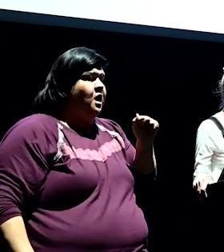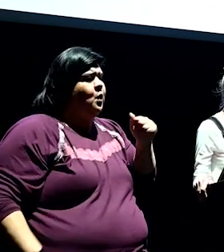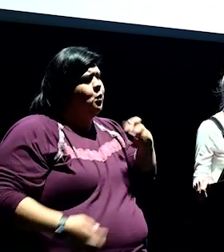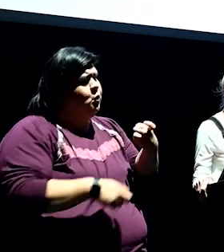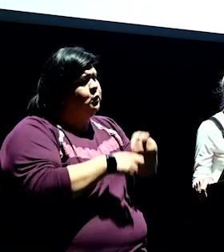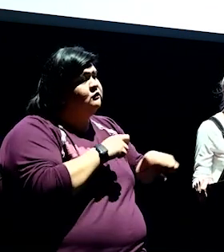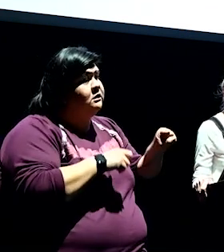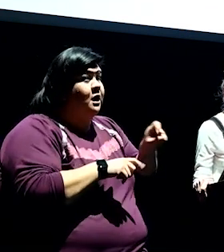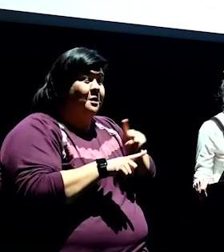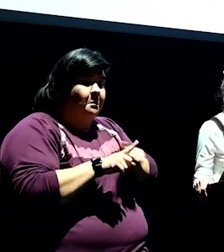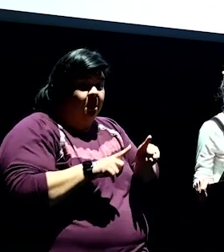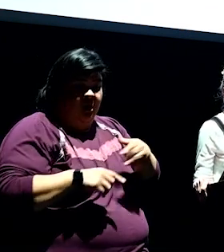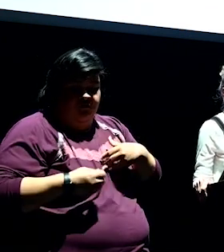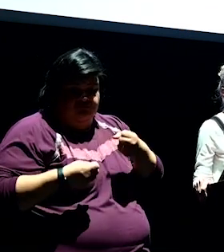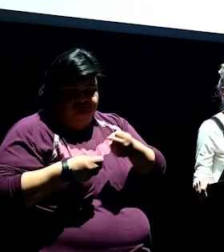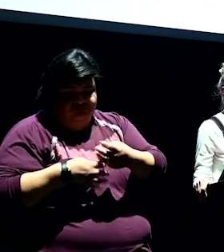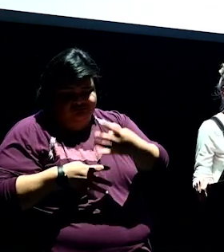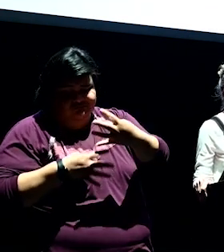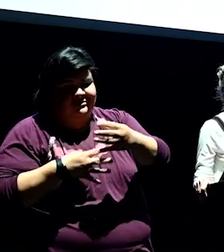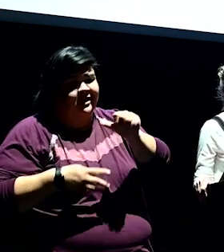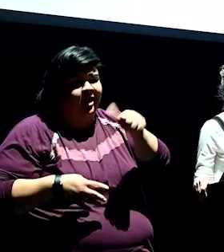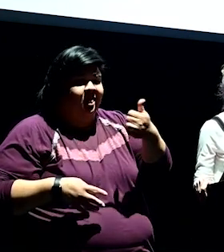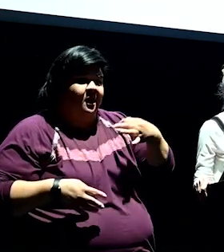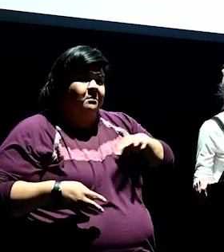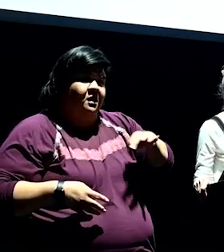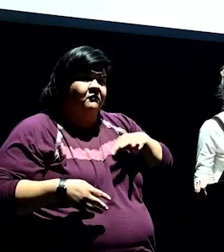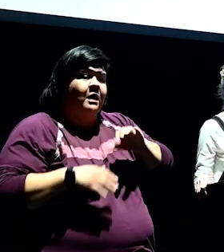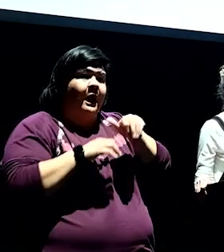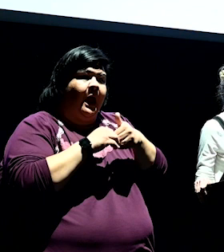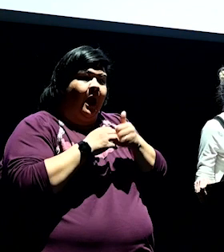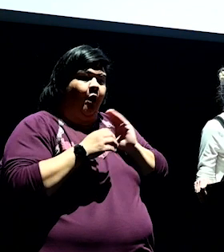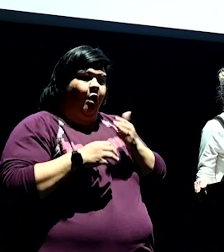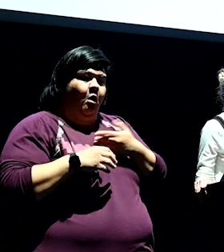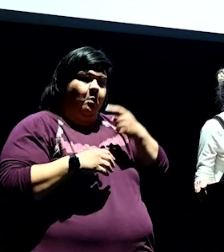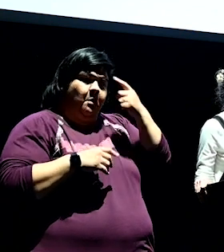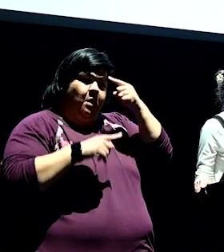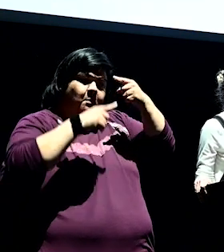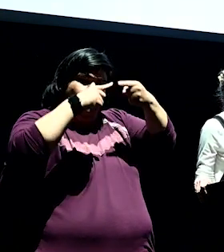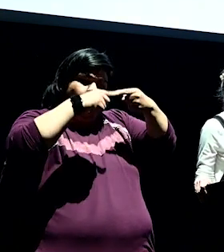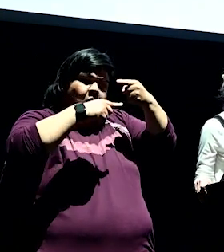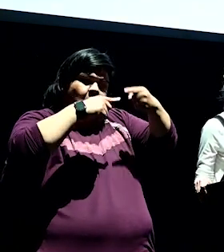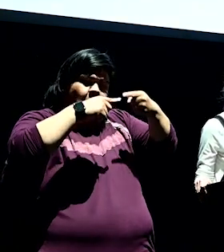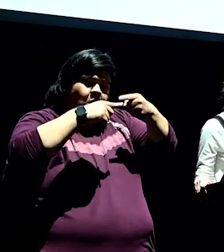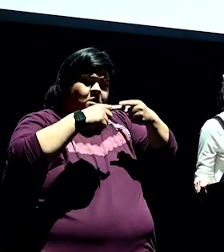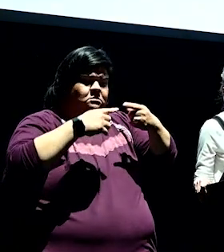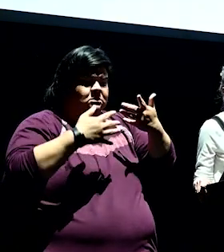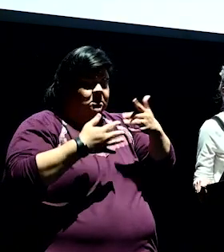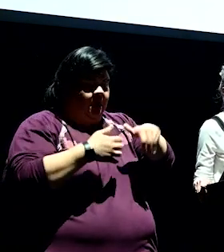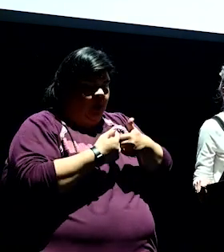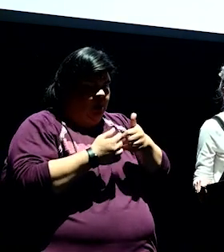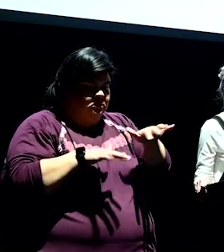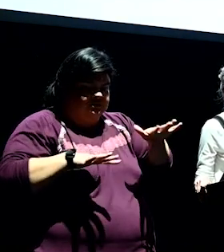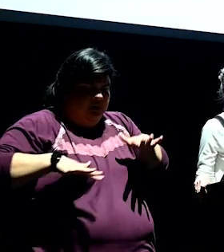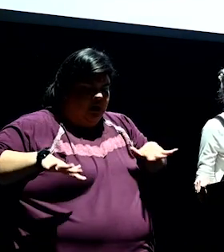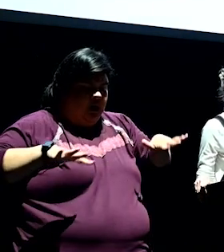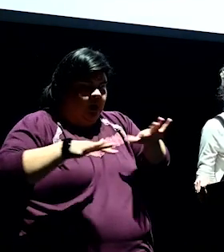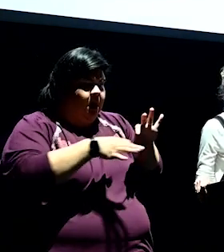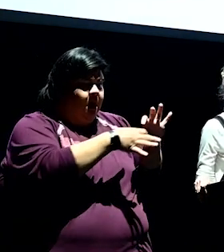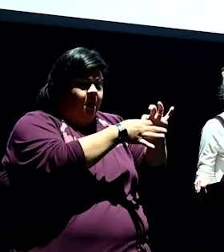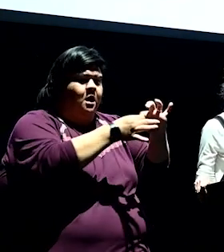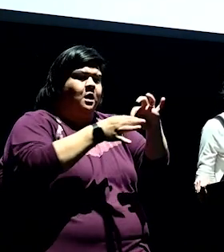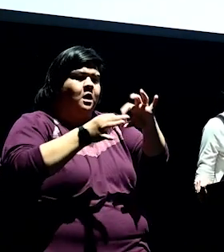of how dyslexic process space, connect dots, see